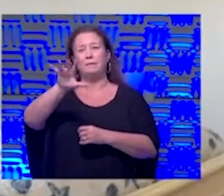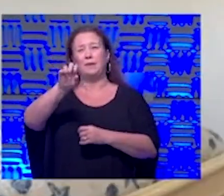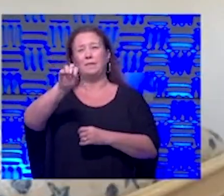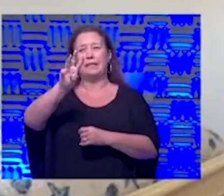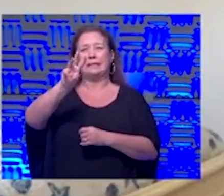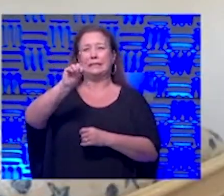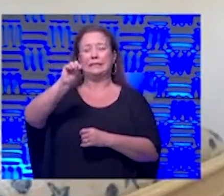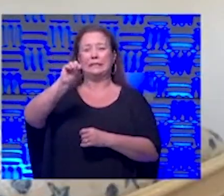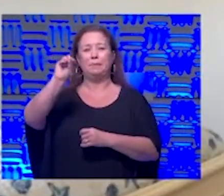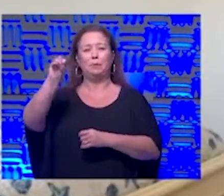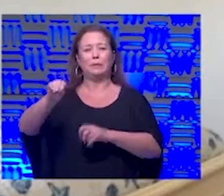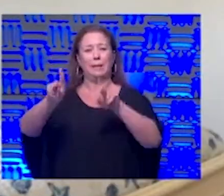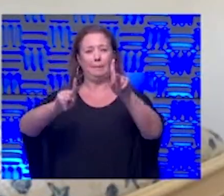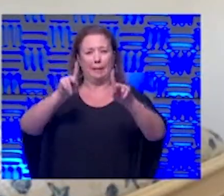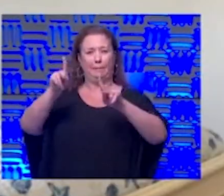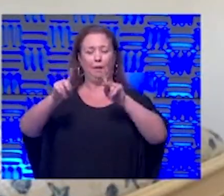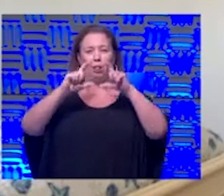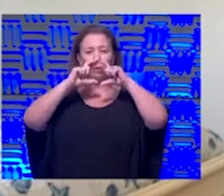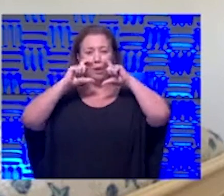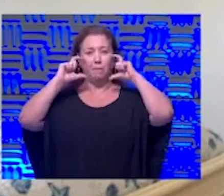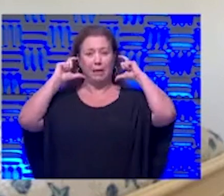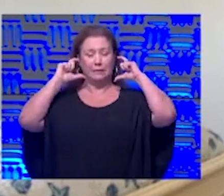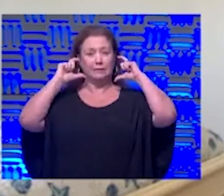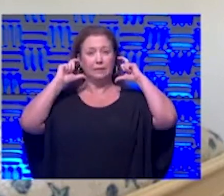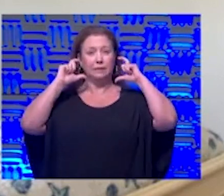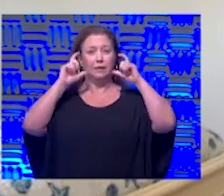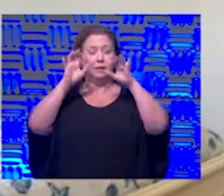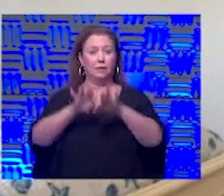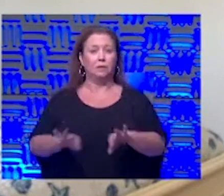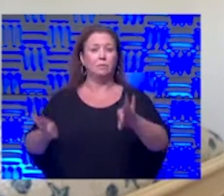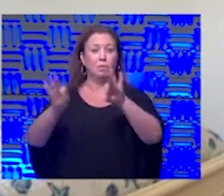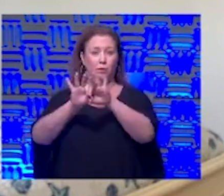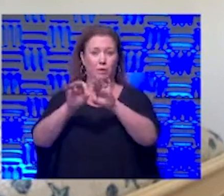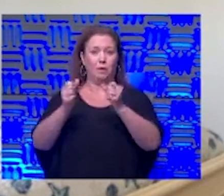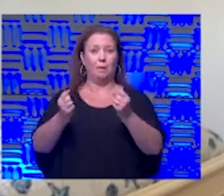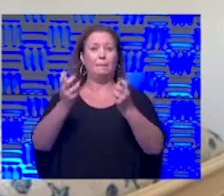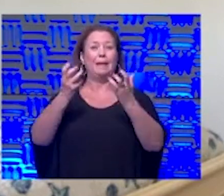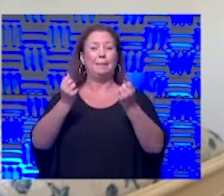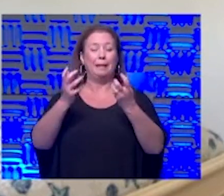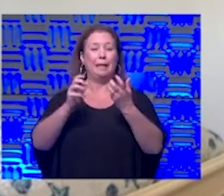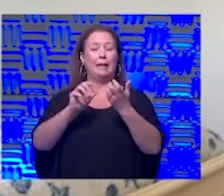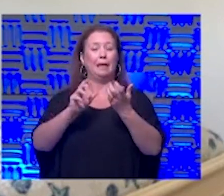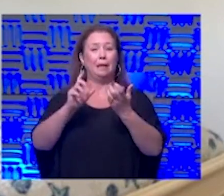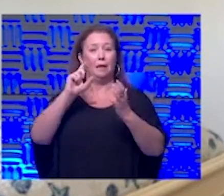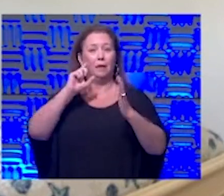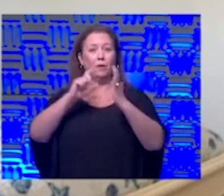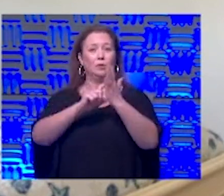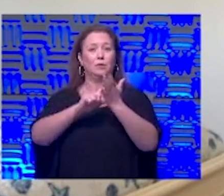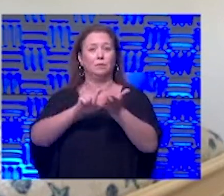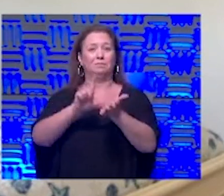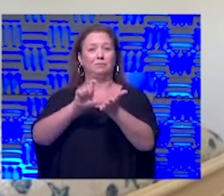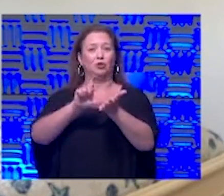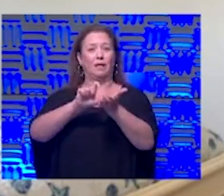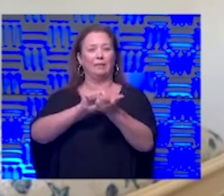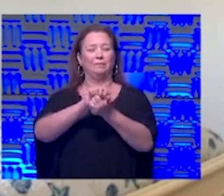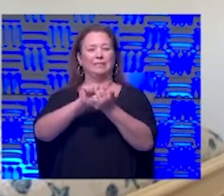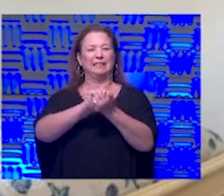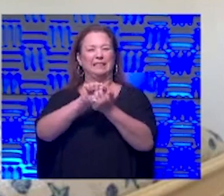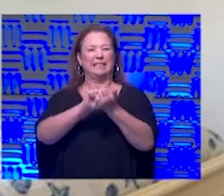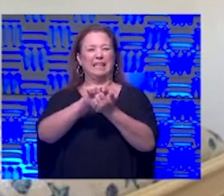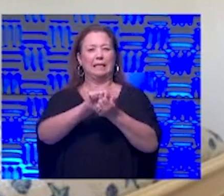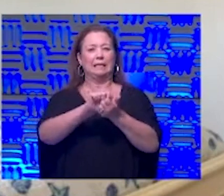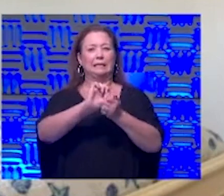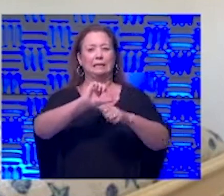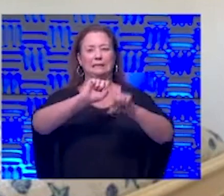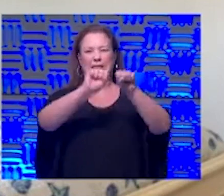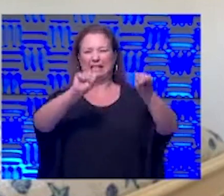50-60% of people had face masks on, which is important. There were a lot of hand alcohol gel or sanitizing stations,